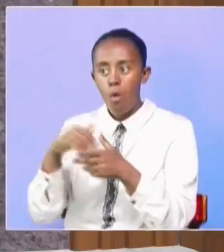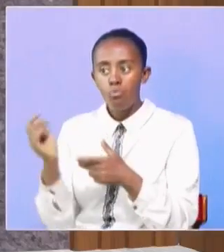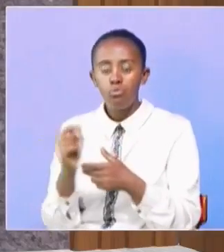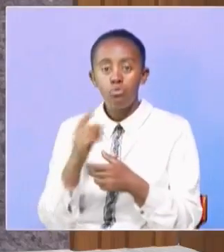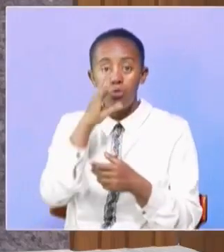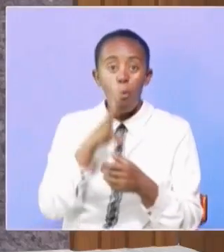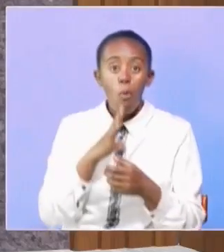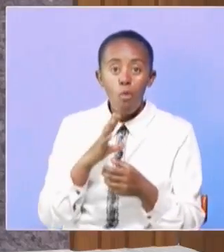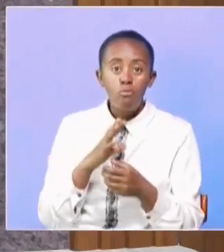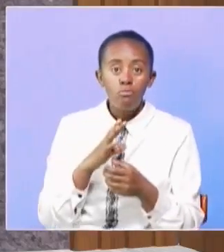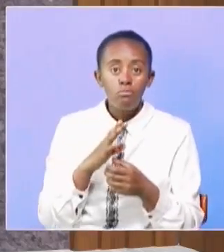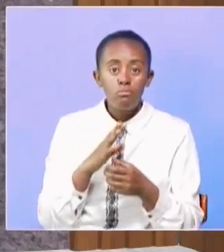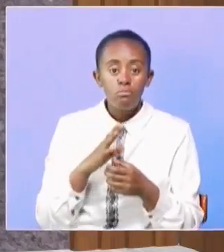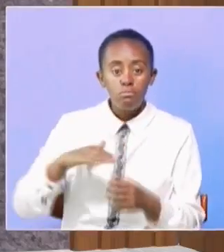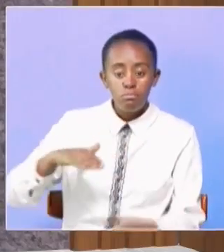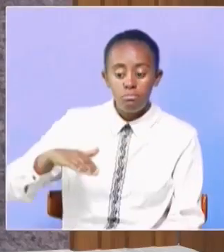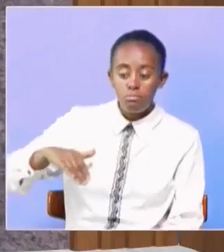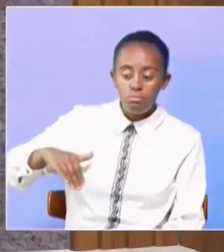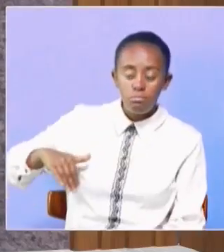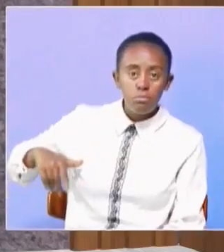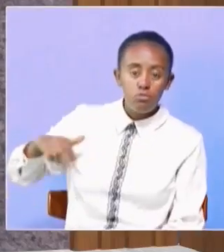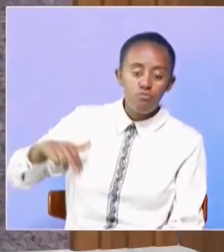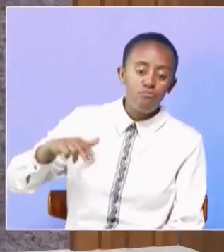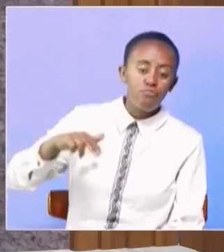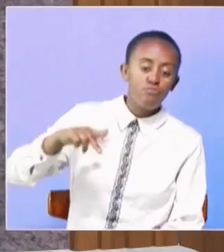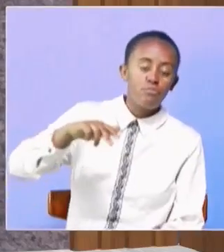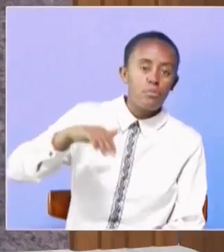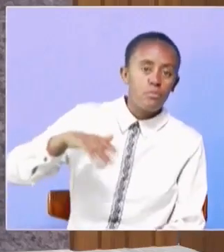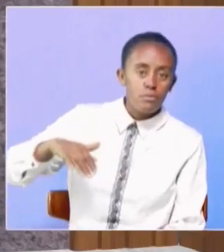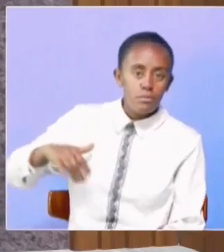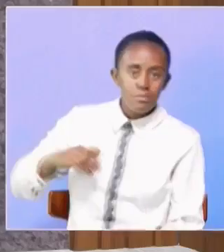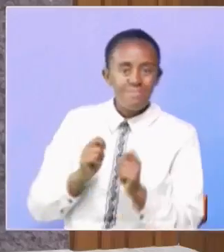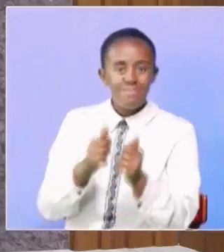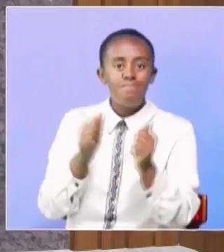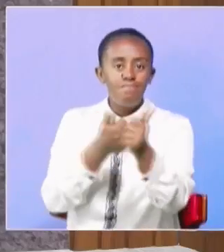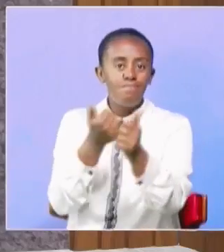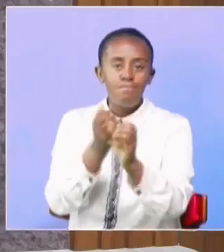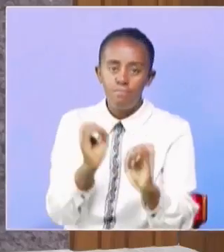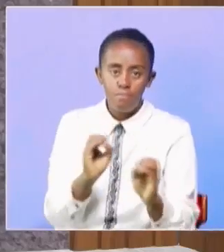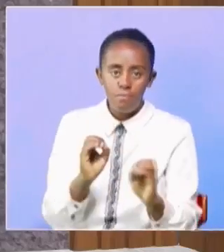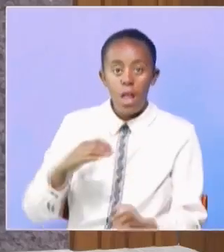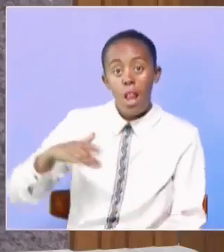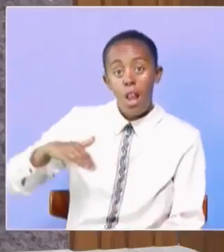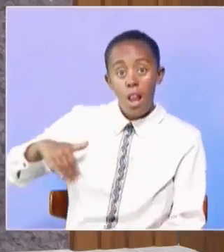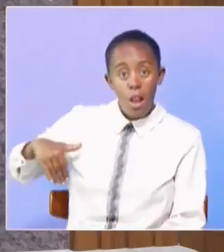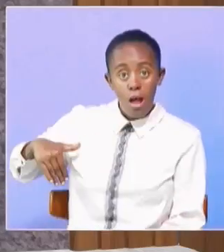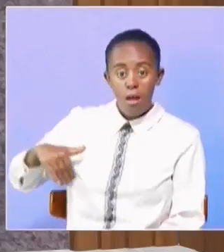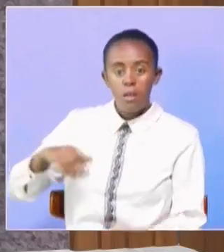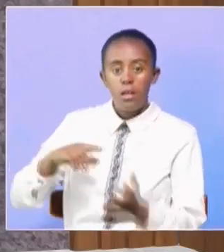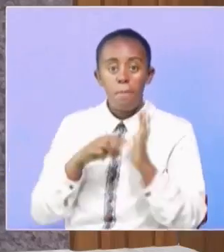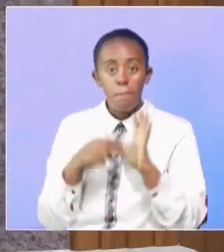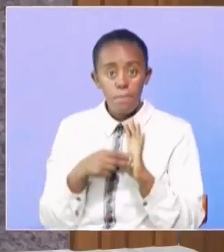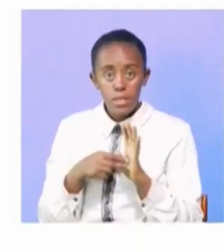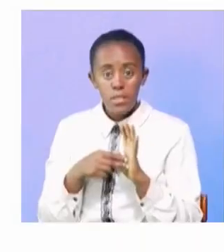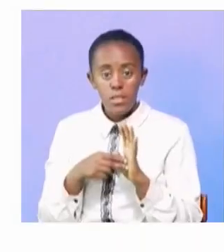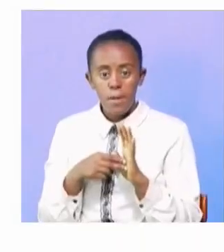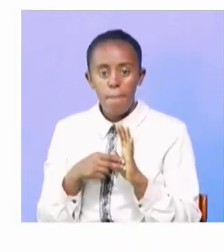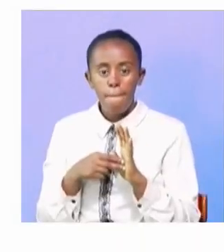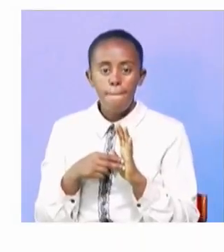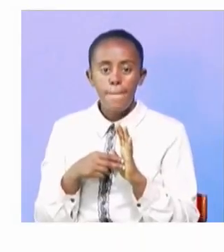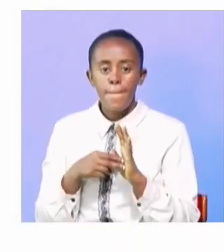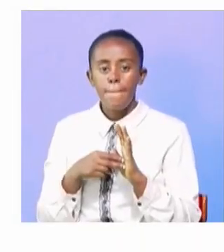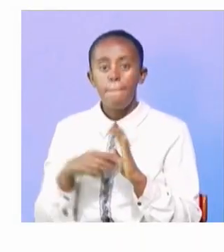and someone is lagging behind, that is how you explain lagging. Lagging means being